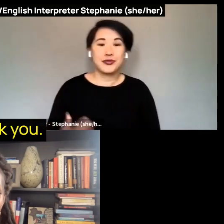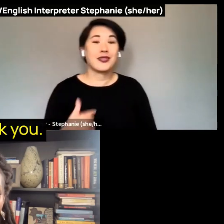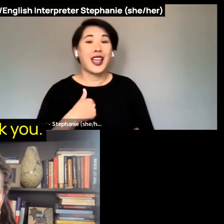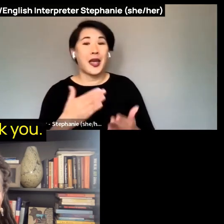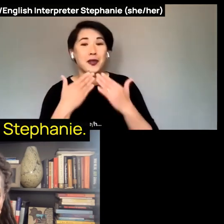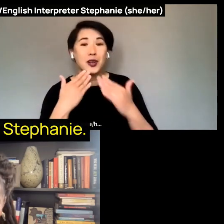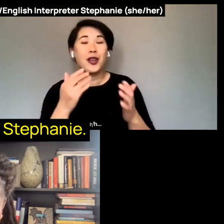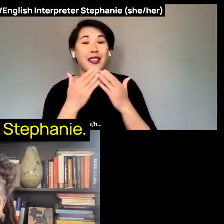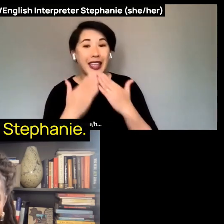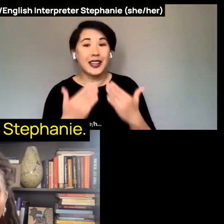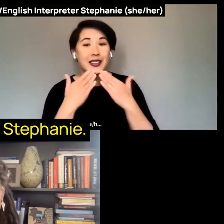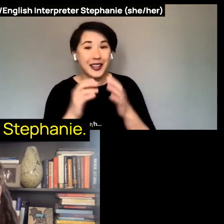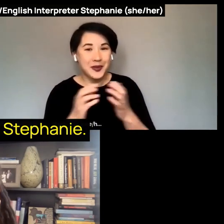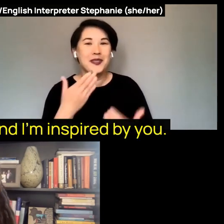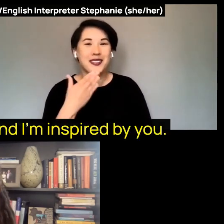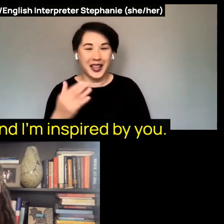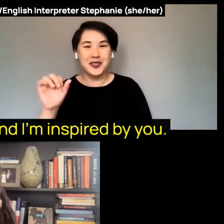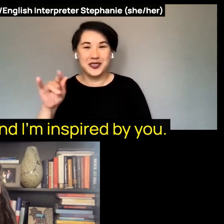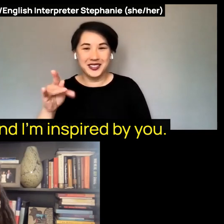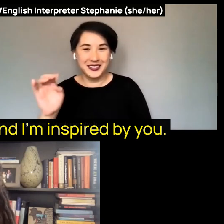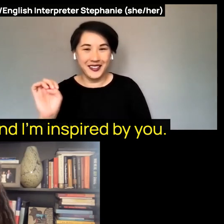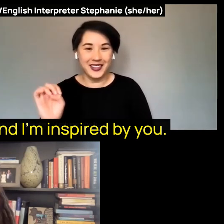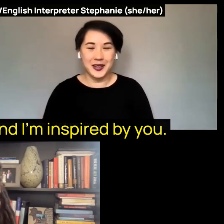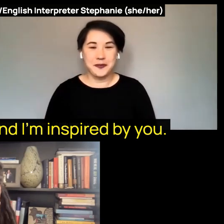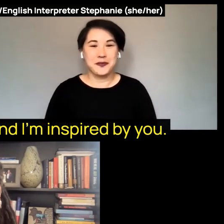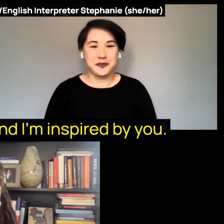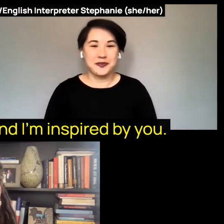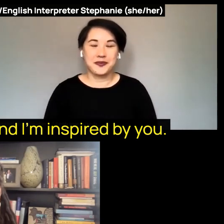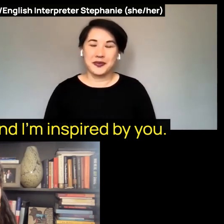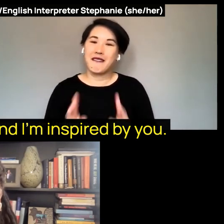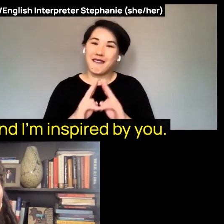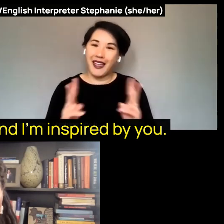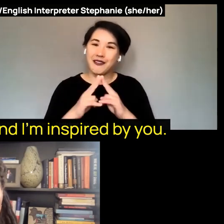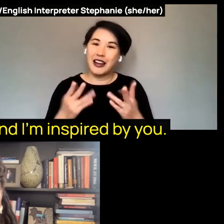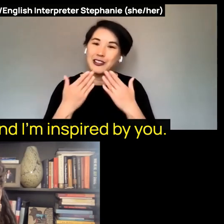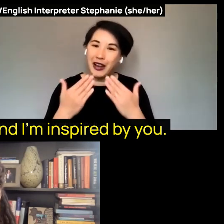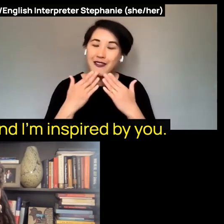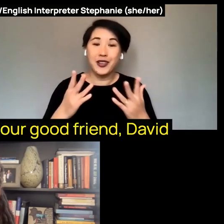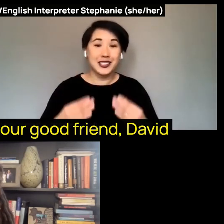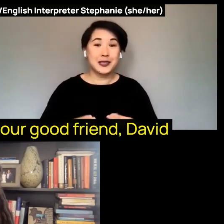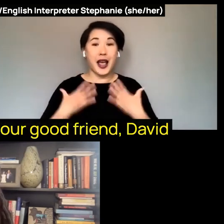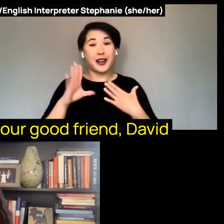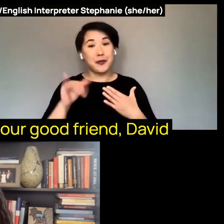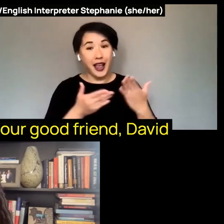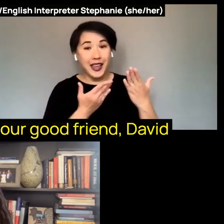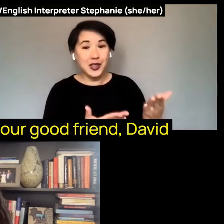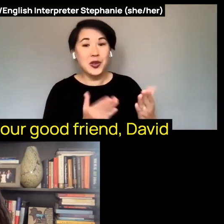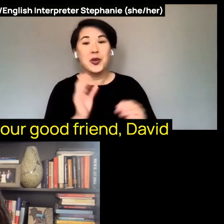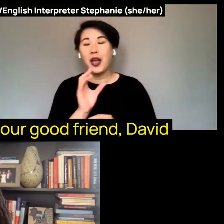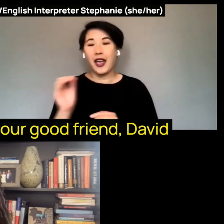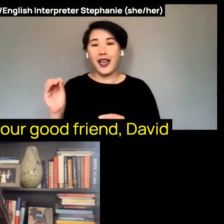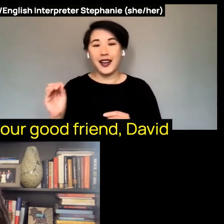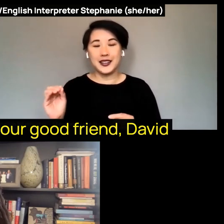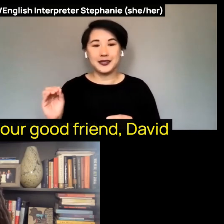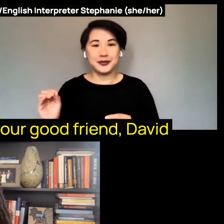Thank you. Thank you, Stephanie. I'm grateful and I'm inspired by you. And, you